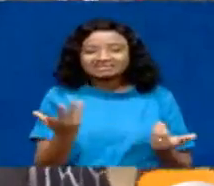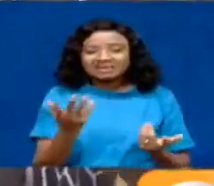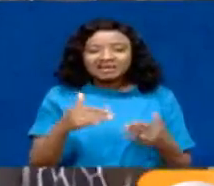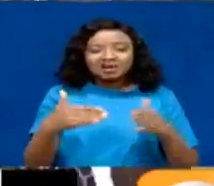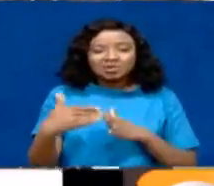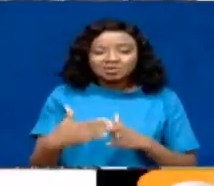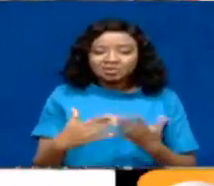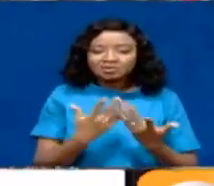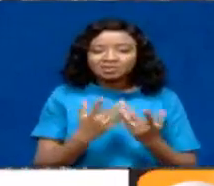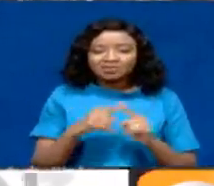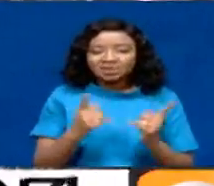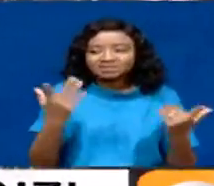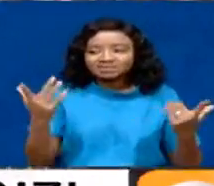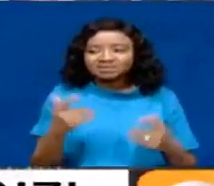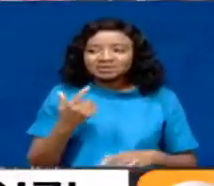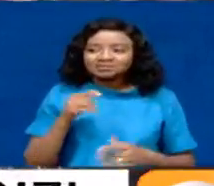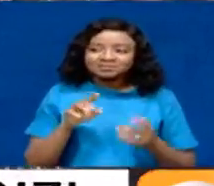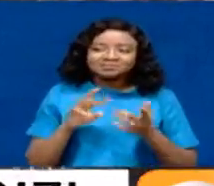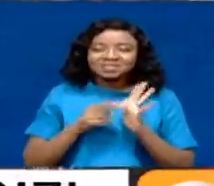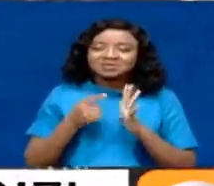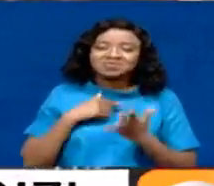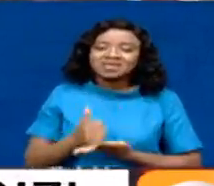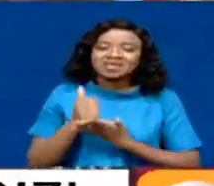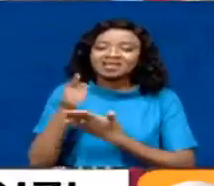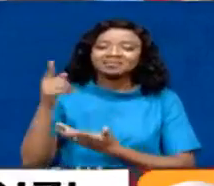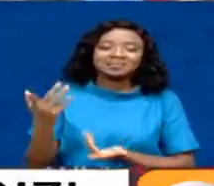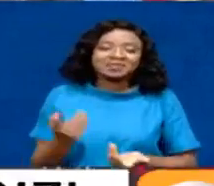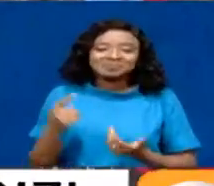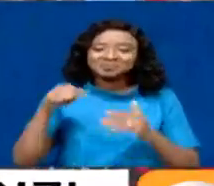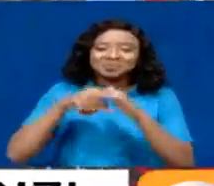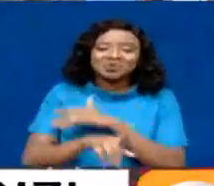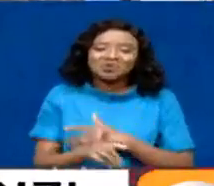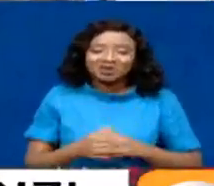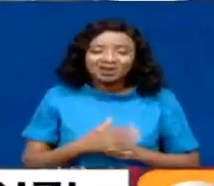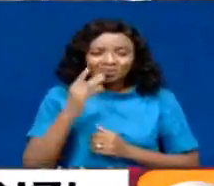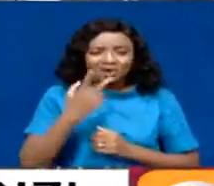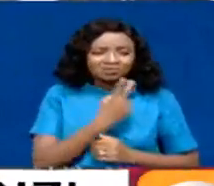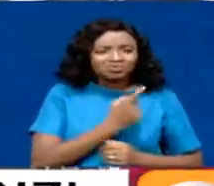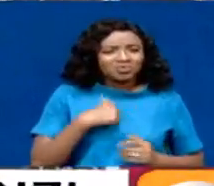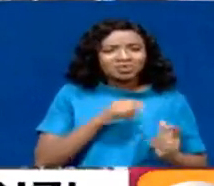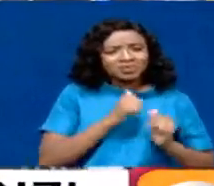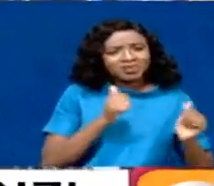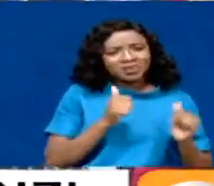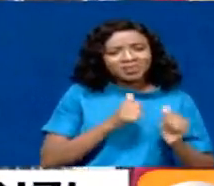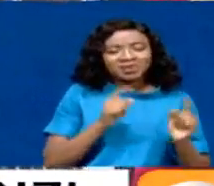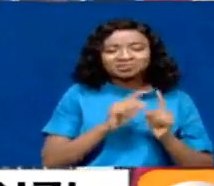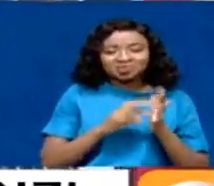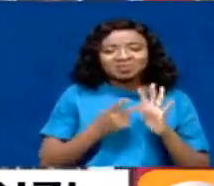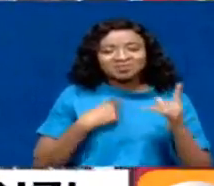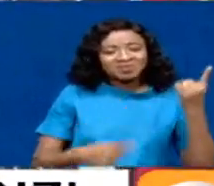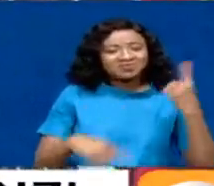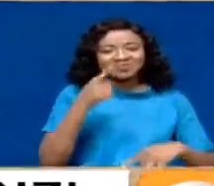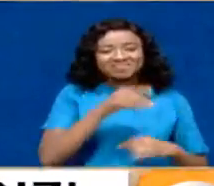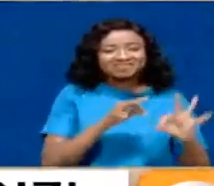So we can say that we even helped them, and we scored the two in quick succession. So if I can say we won this